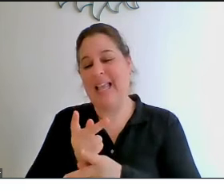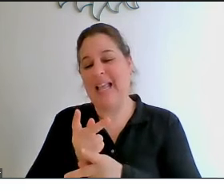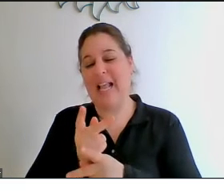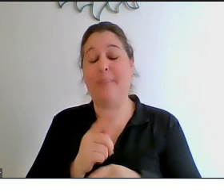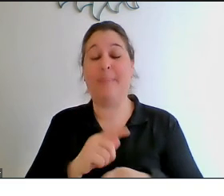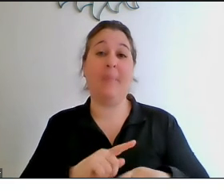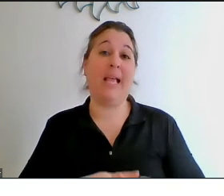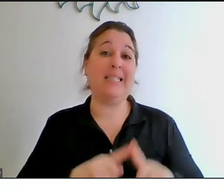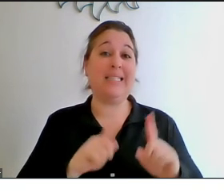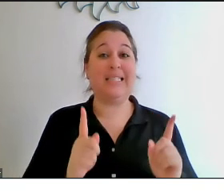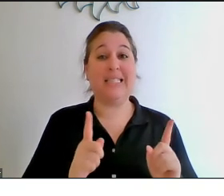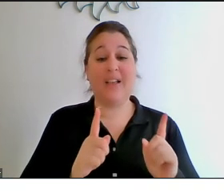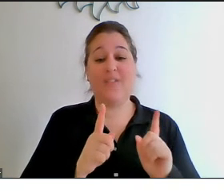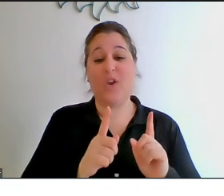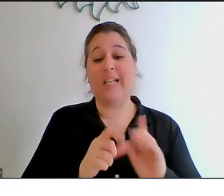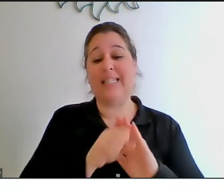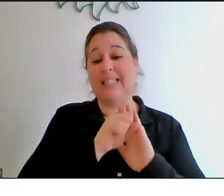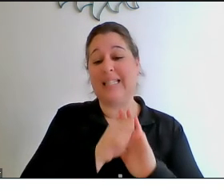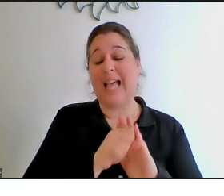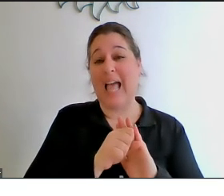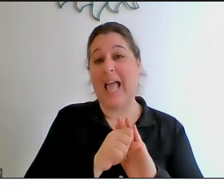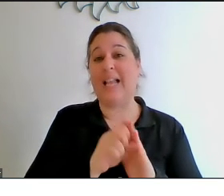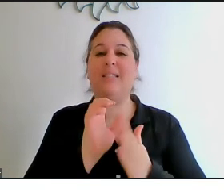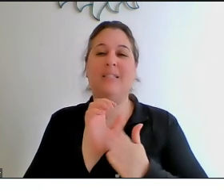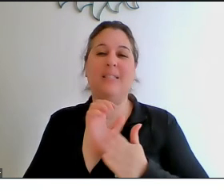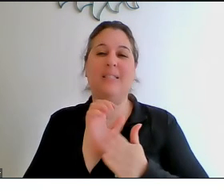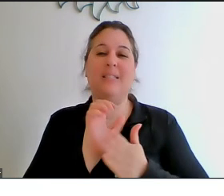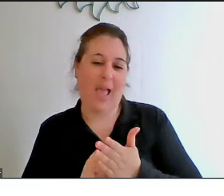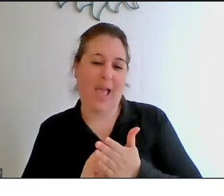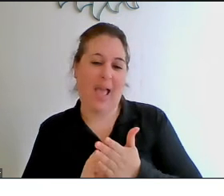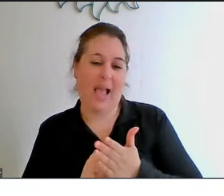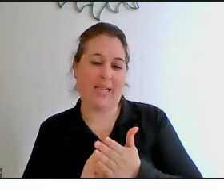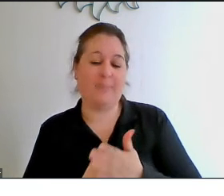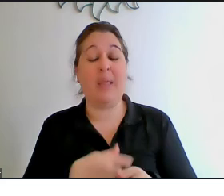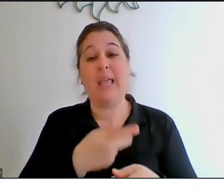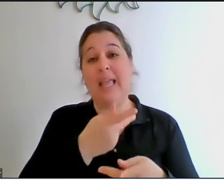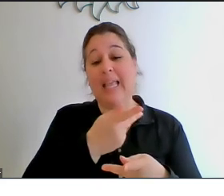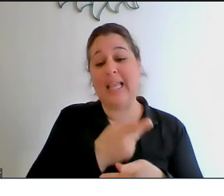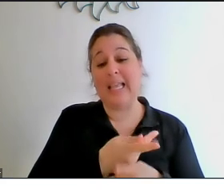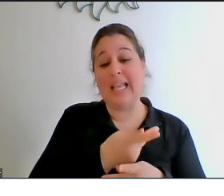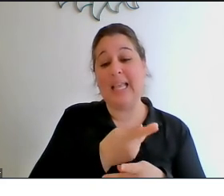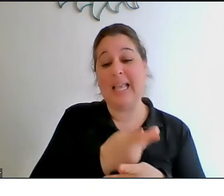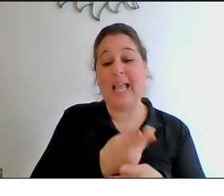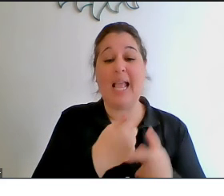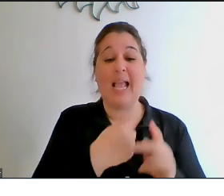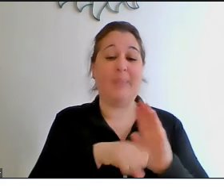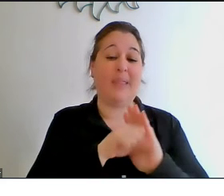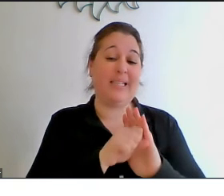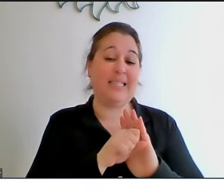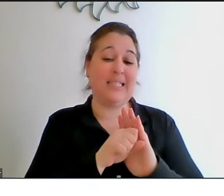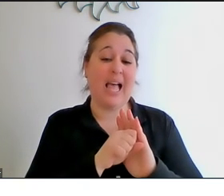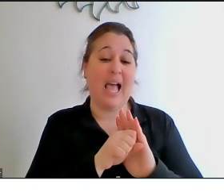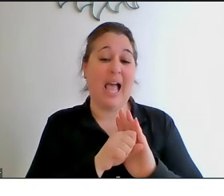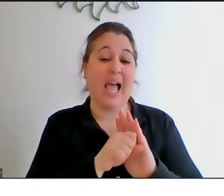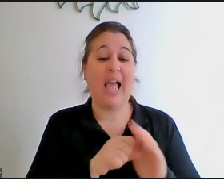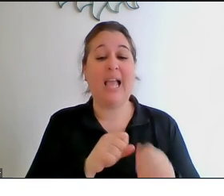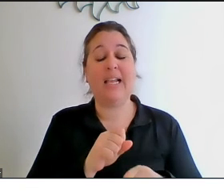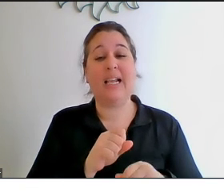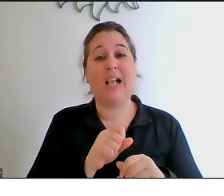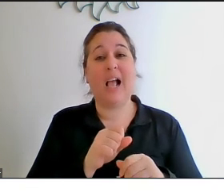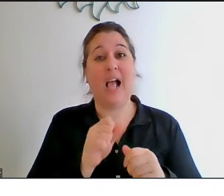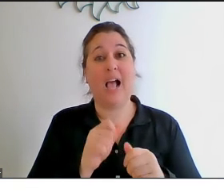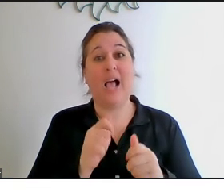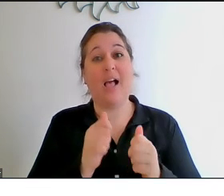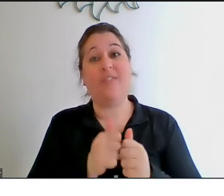subtract. Keep the sign of the farther number or use a jar instead. So let's do it again. Same sign,